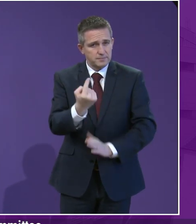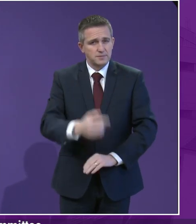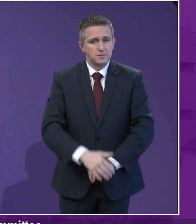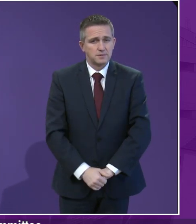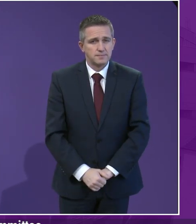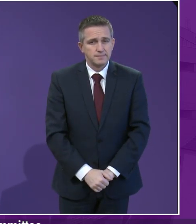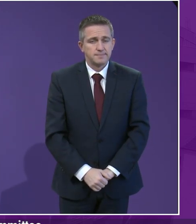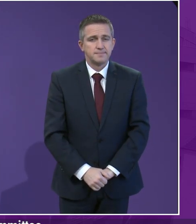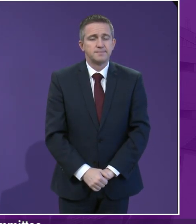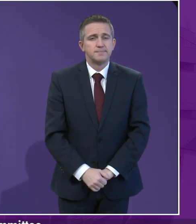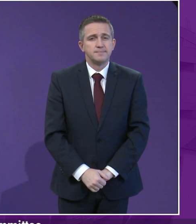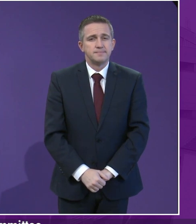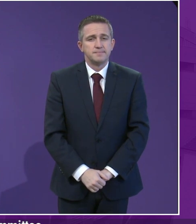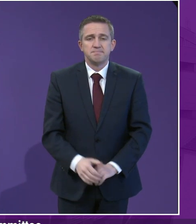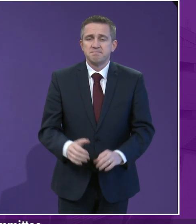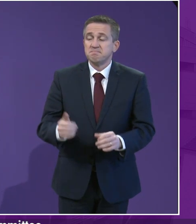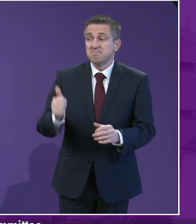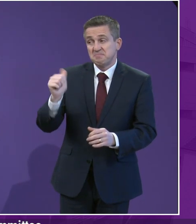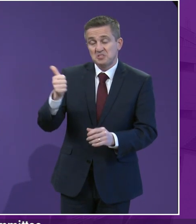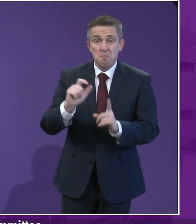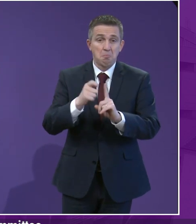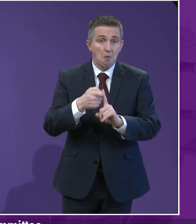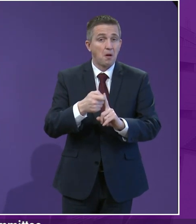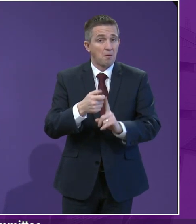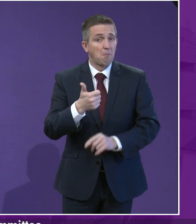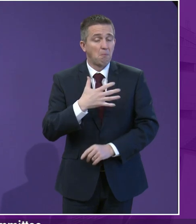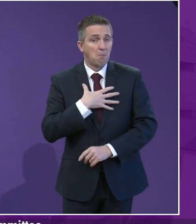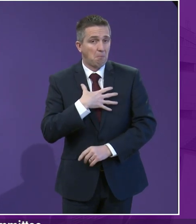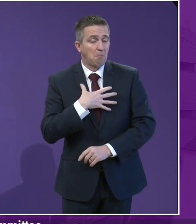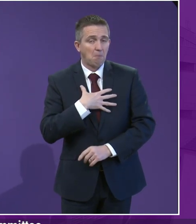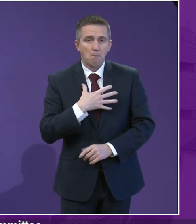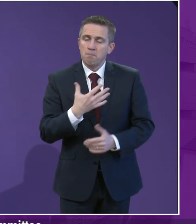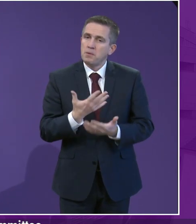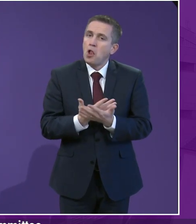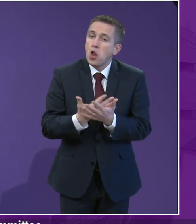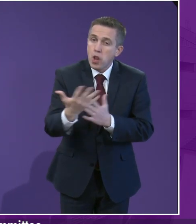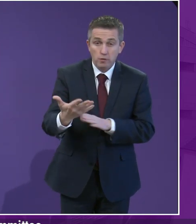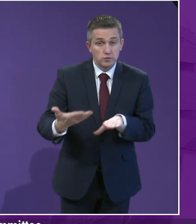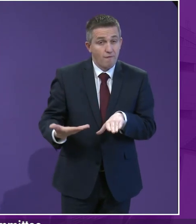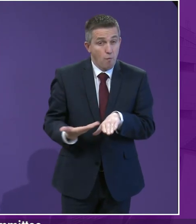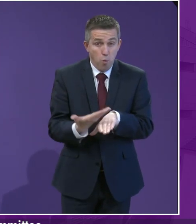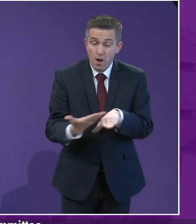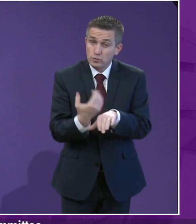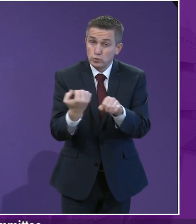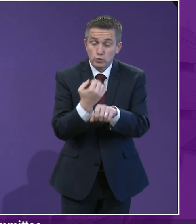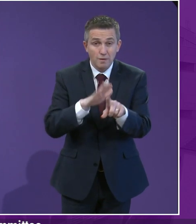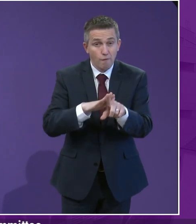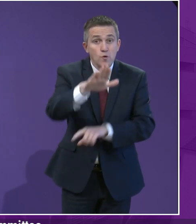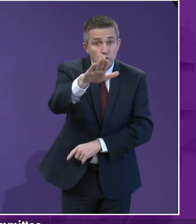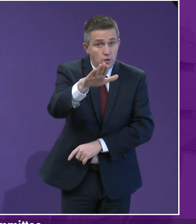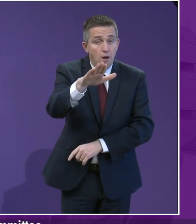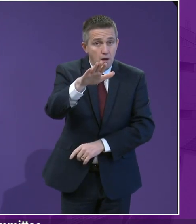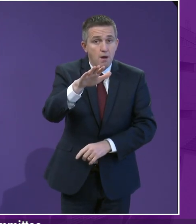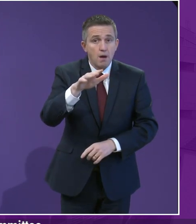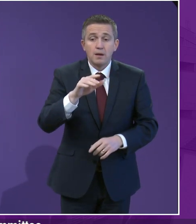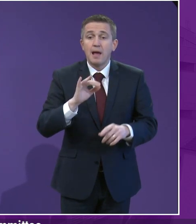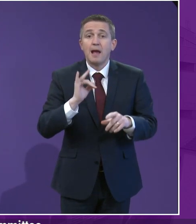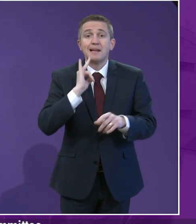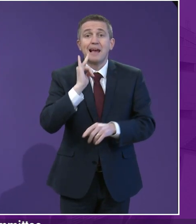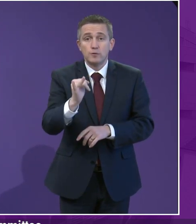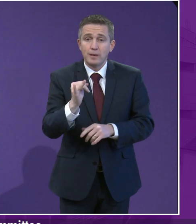rule around the minimum amount of credits or minimum amount of time you need to be studying in order to access it. So people, especially people doing distance learning or